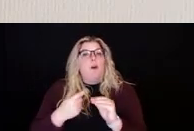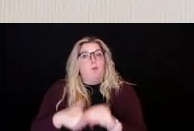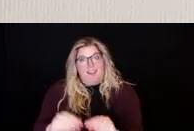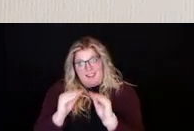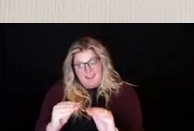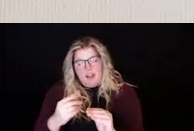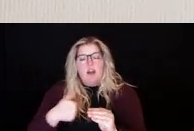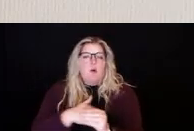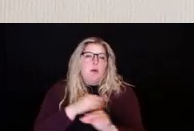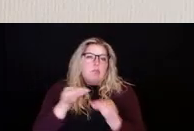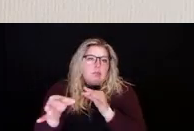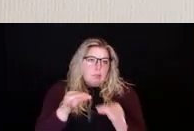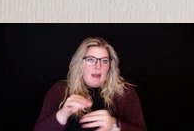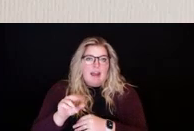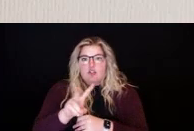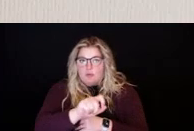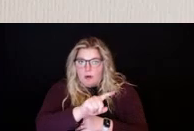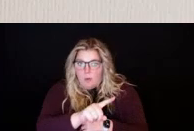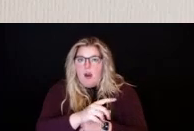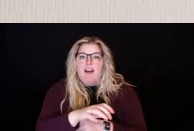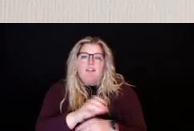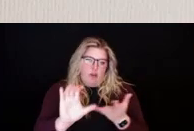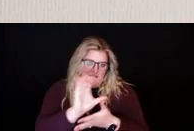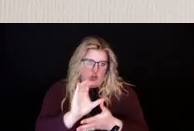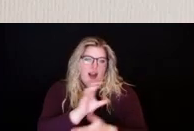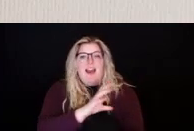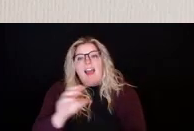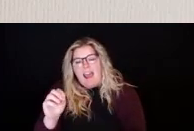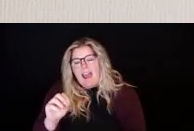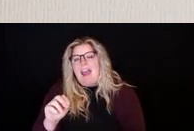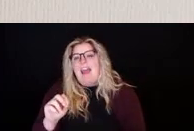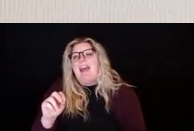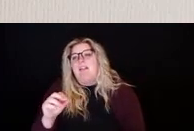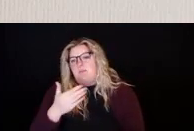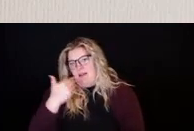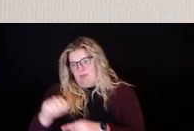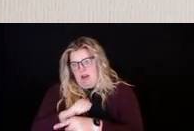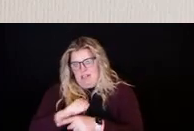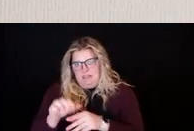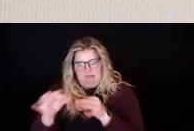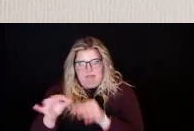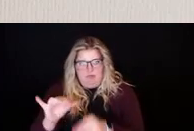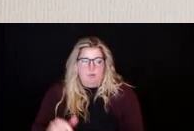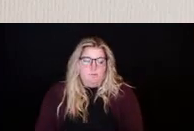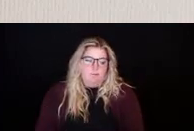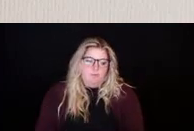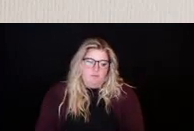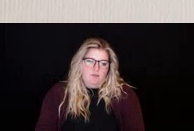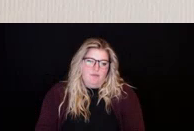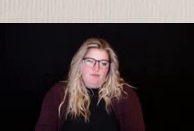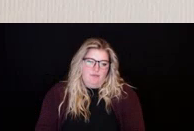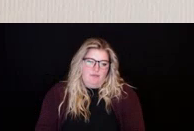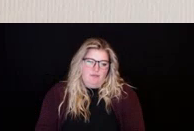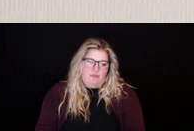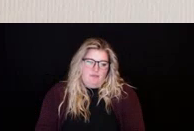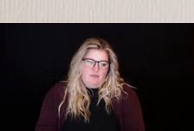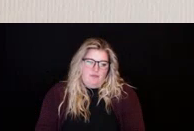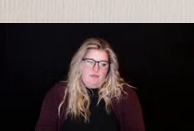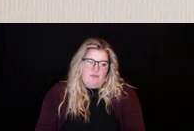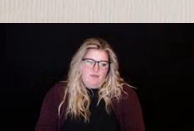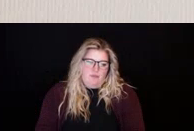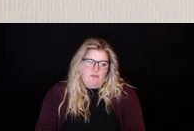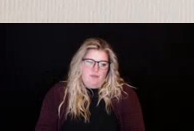bases. 2.1 criteria certainly, but looking beyond that to best practices as well. And that ultimately enables